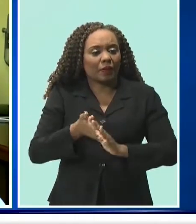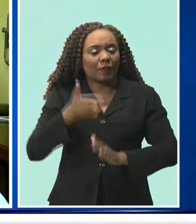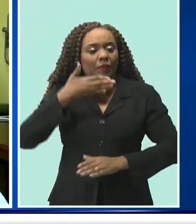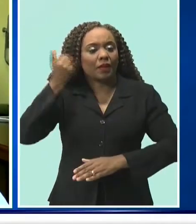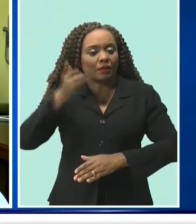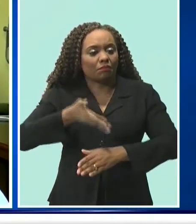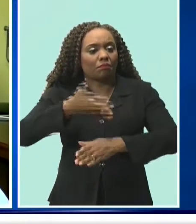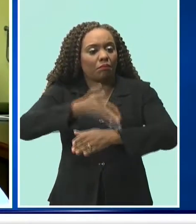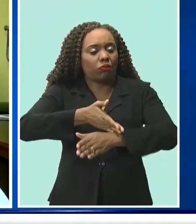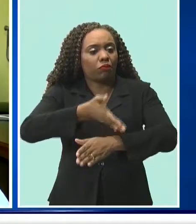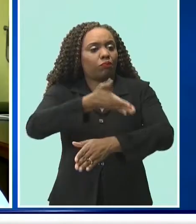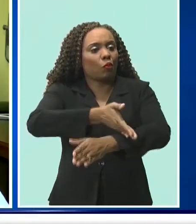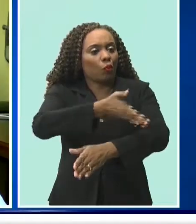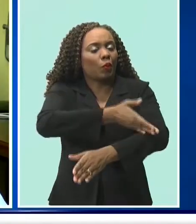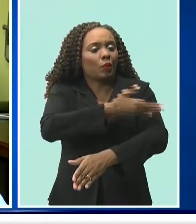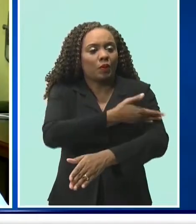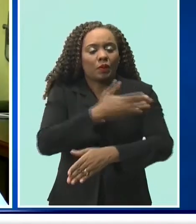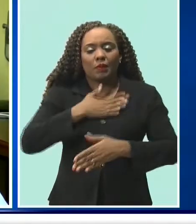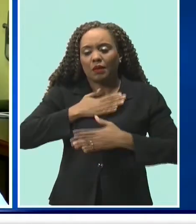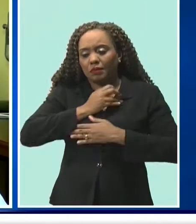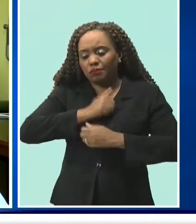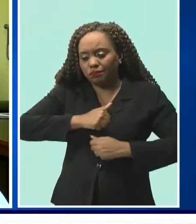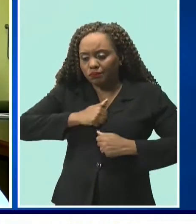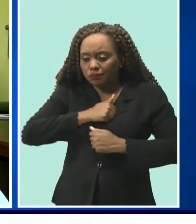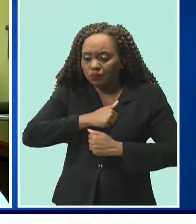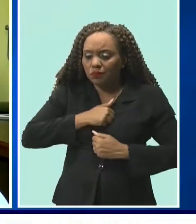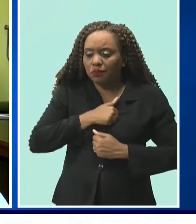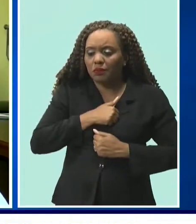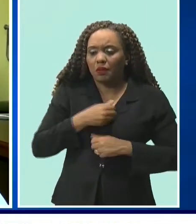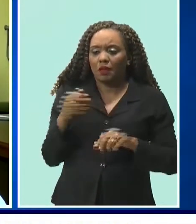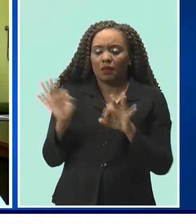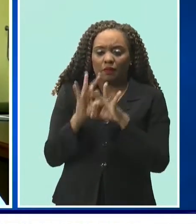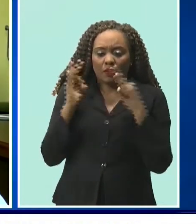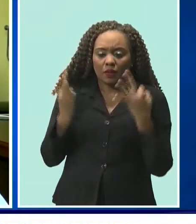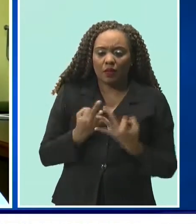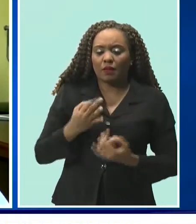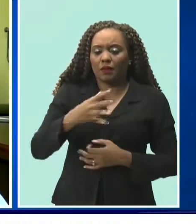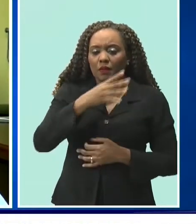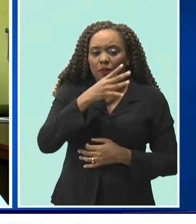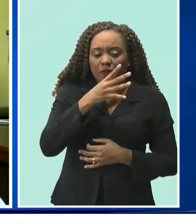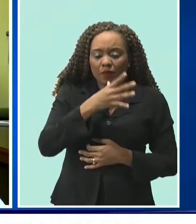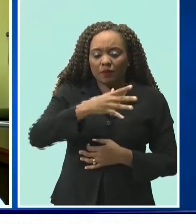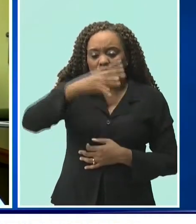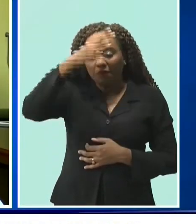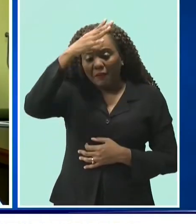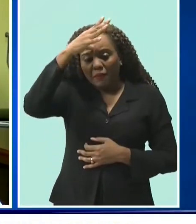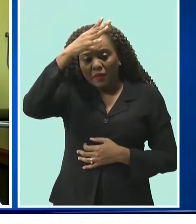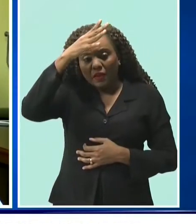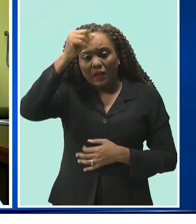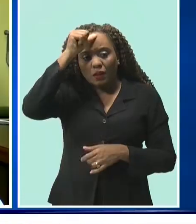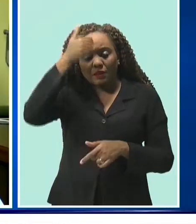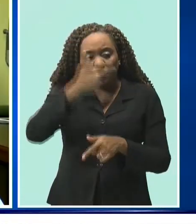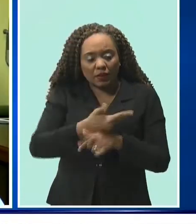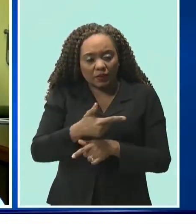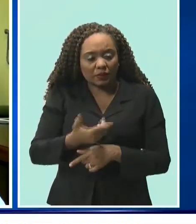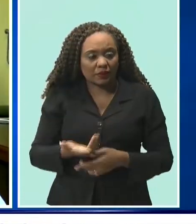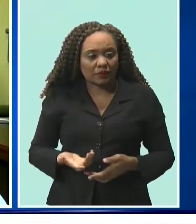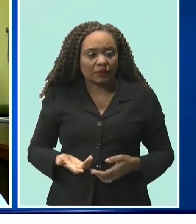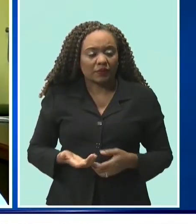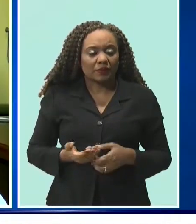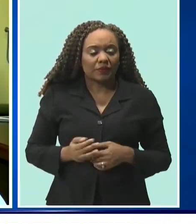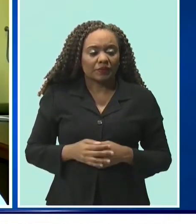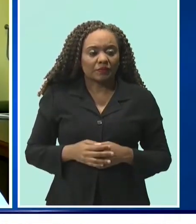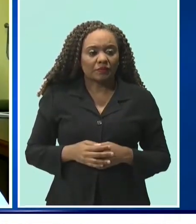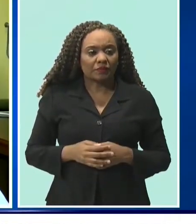better. And my condolences really go out to his family, his mom, his dad, his brothers,